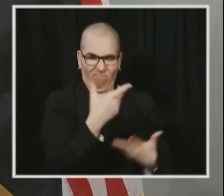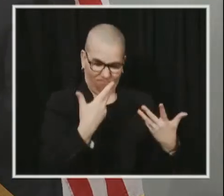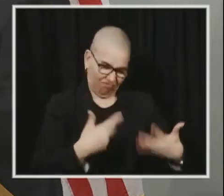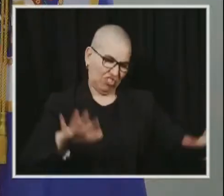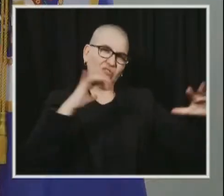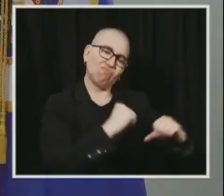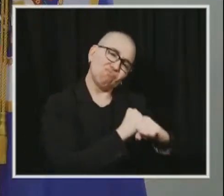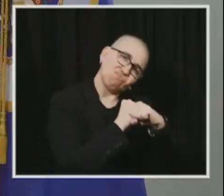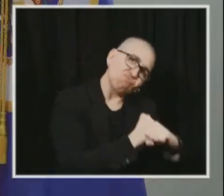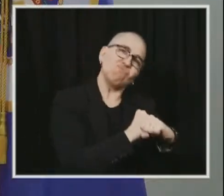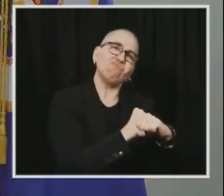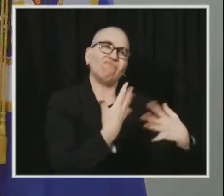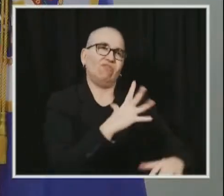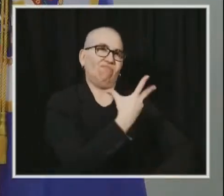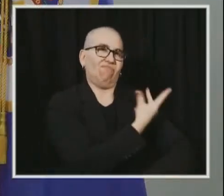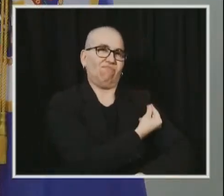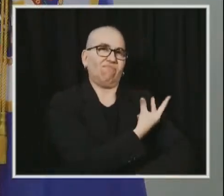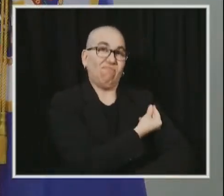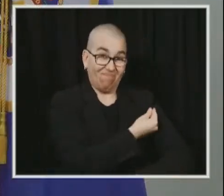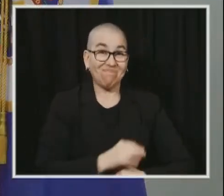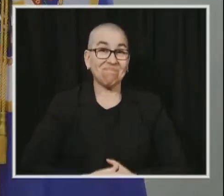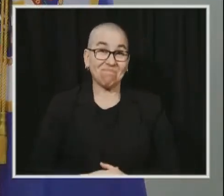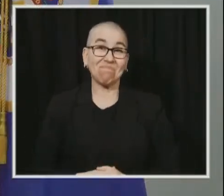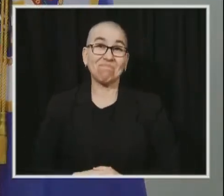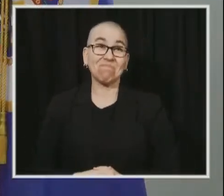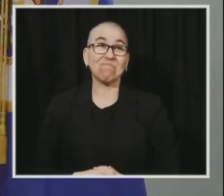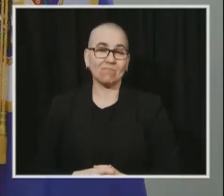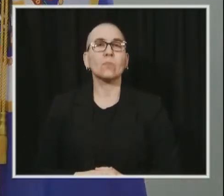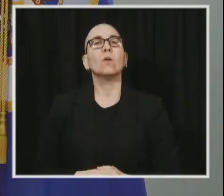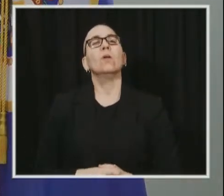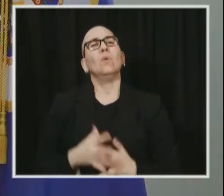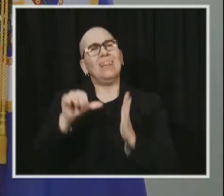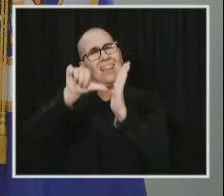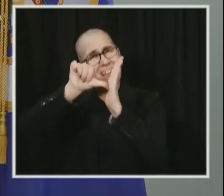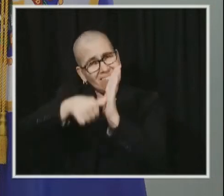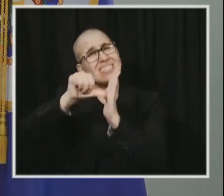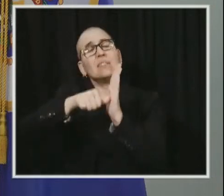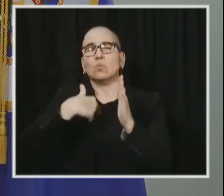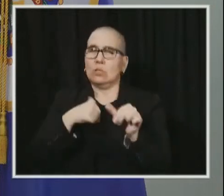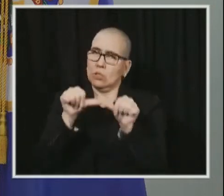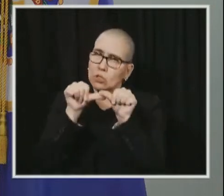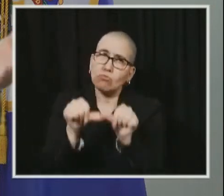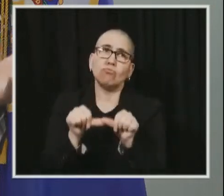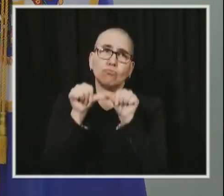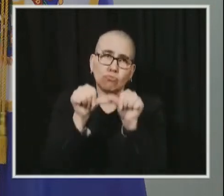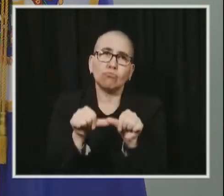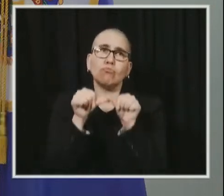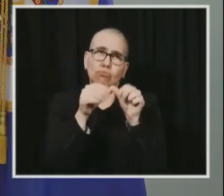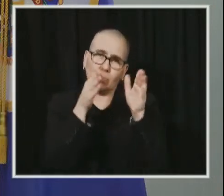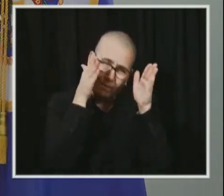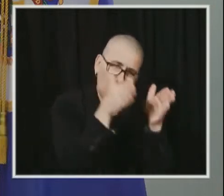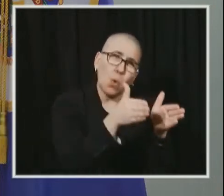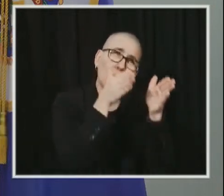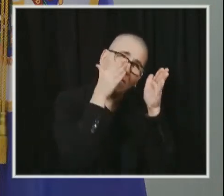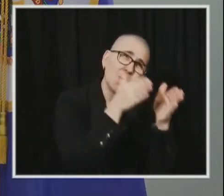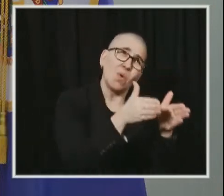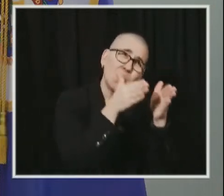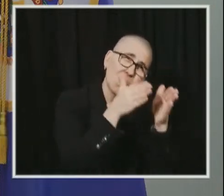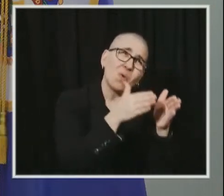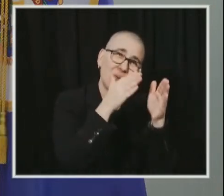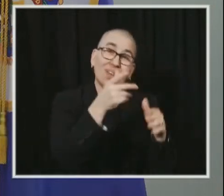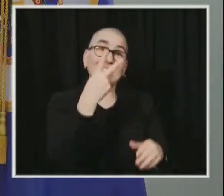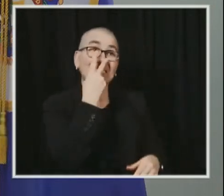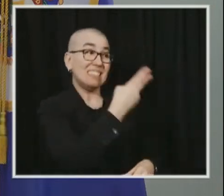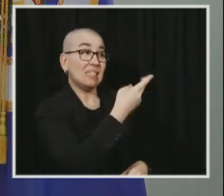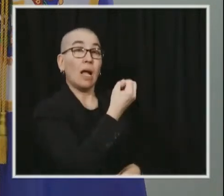this analogy. We're going to continue the focus on those seniors till we hit about 70%. And for some of you who are saying, why 70% where